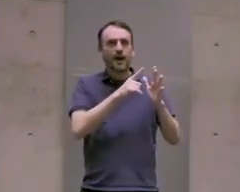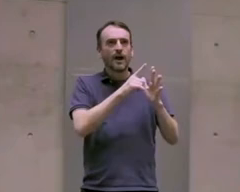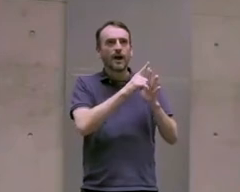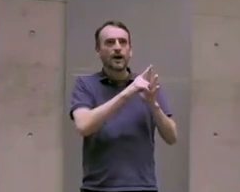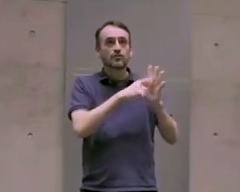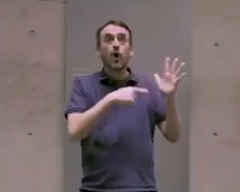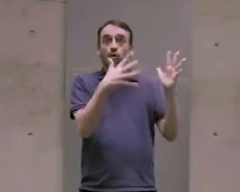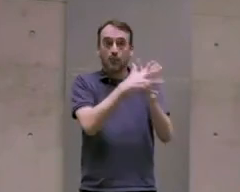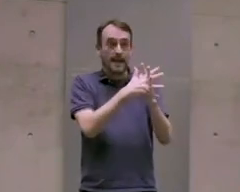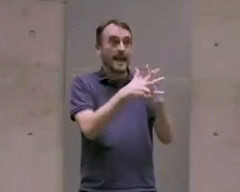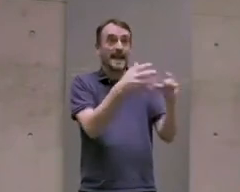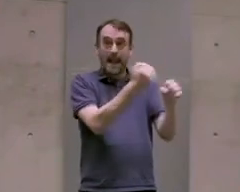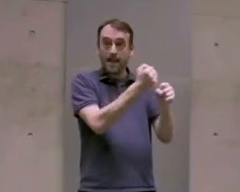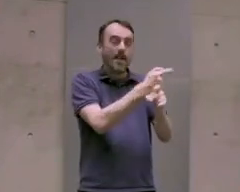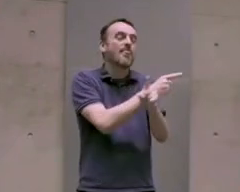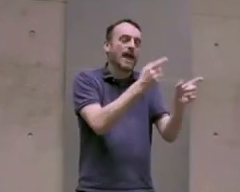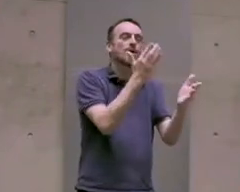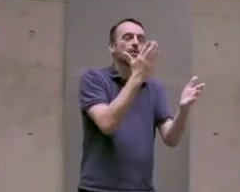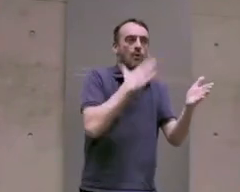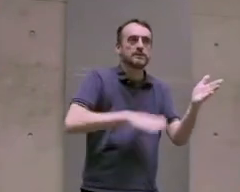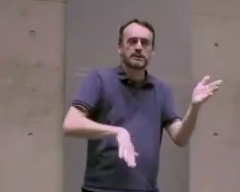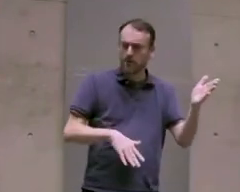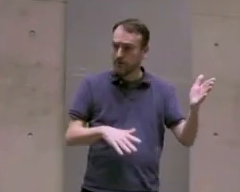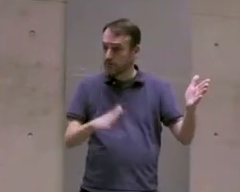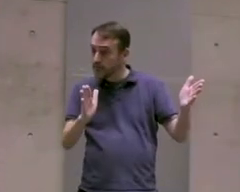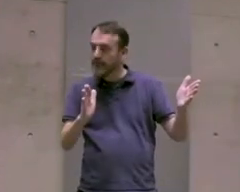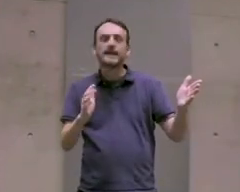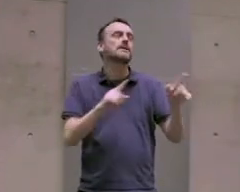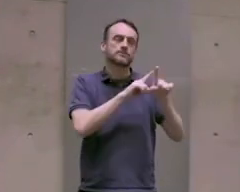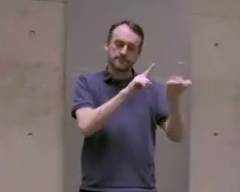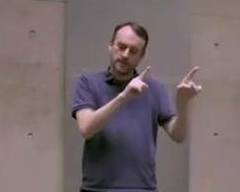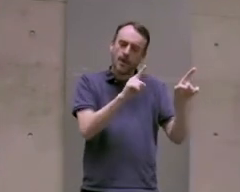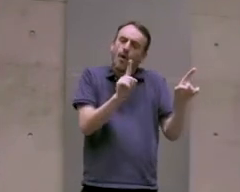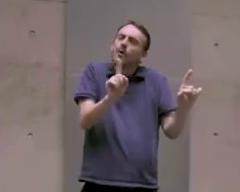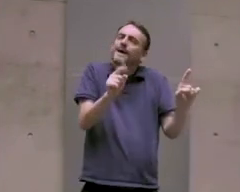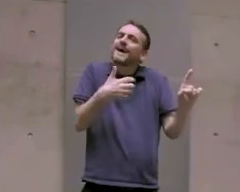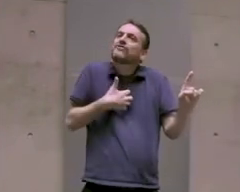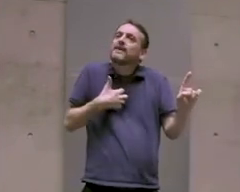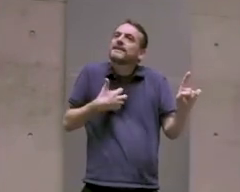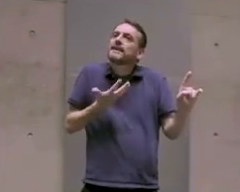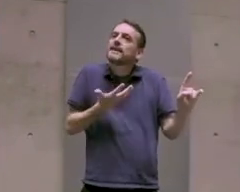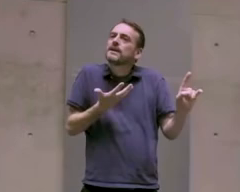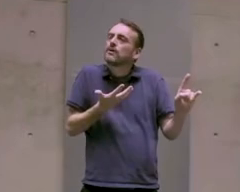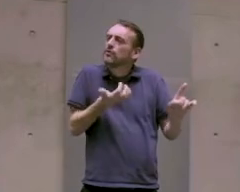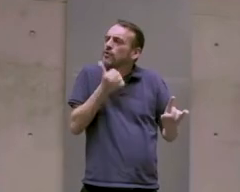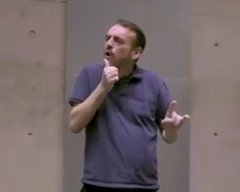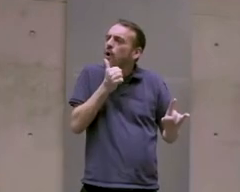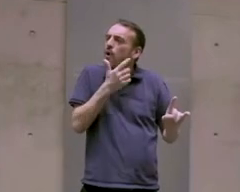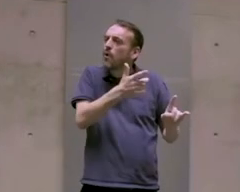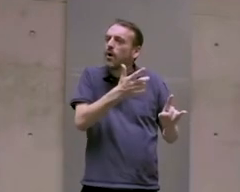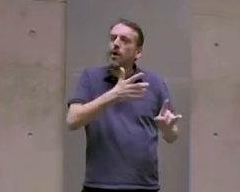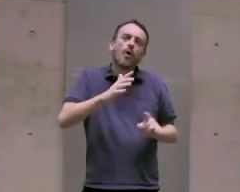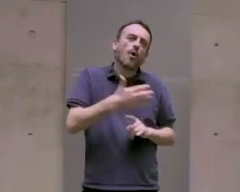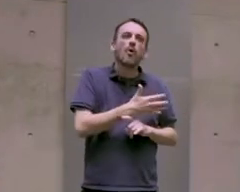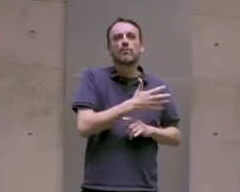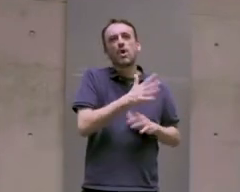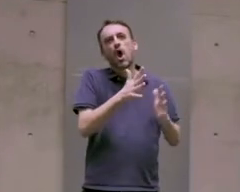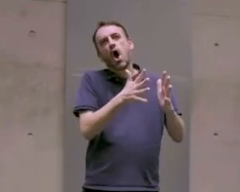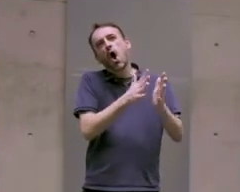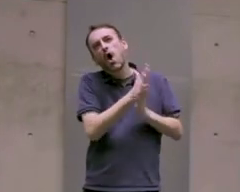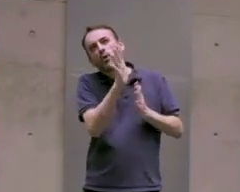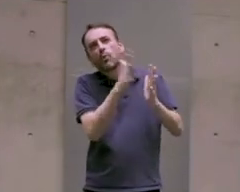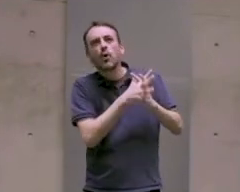game, for sure. They wanted. They did. What's interesting, so you know how every Hollywood movie,